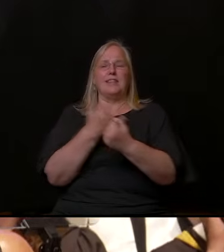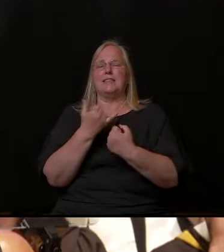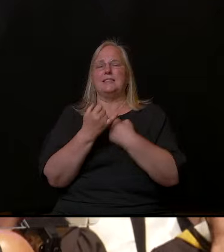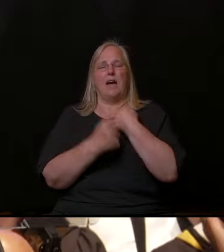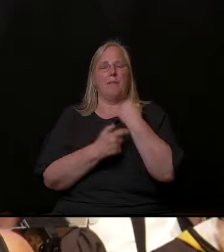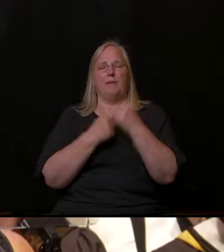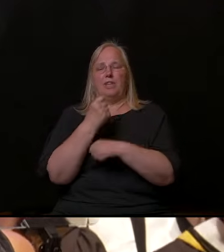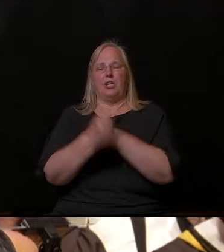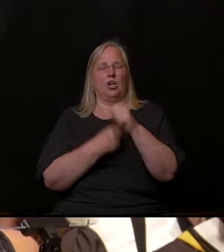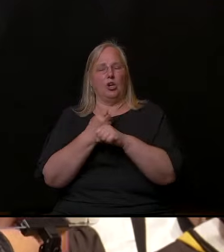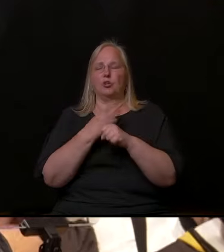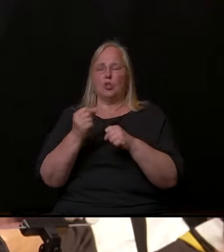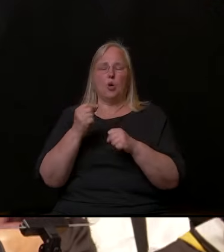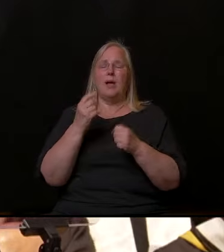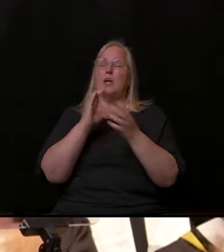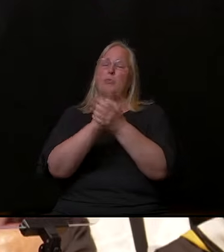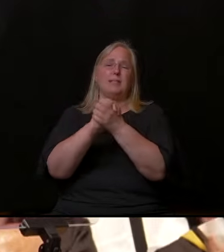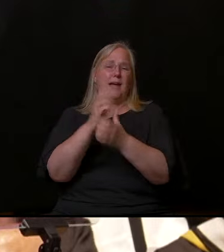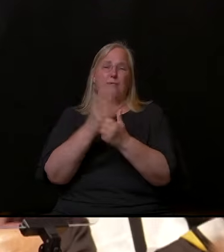such an amazing job.